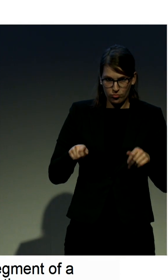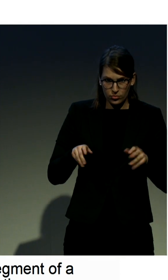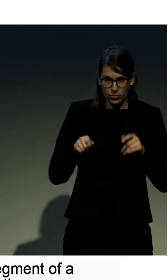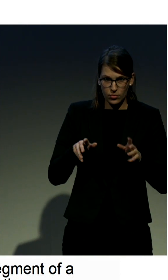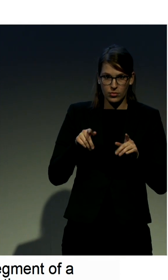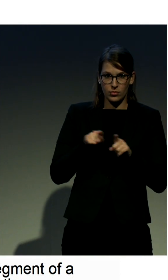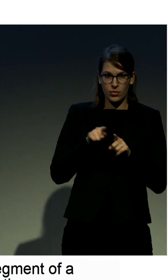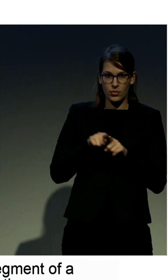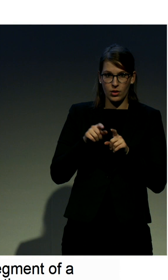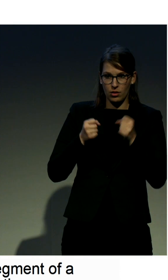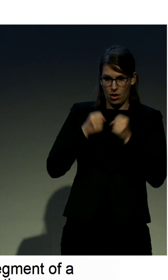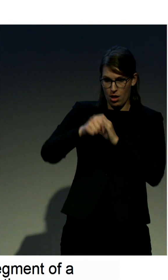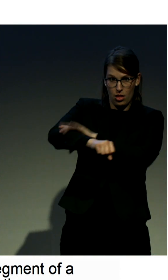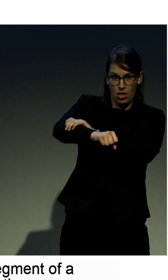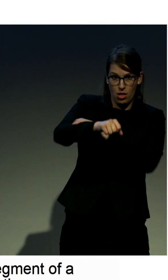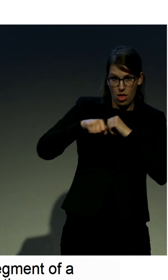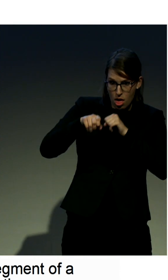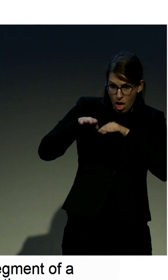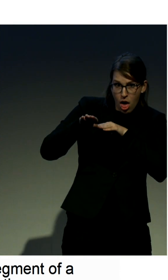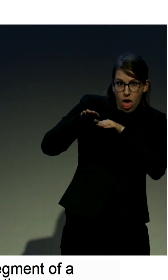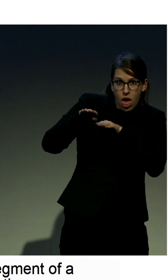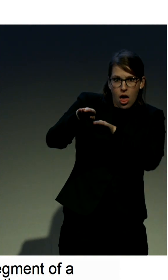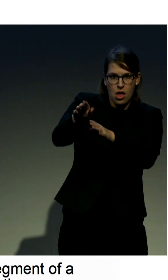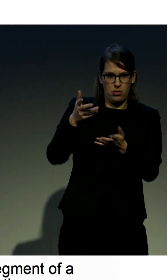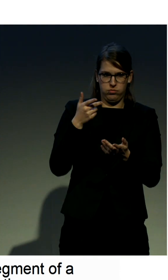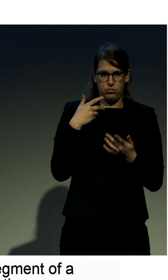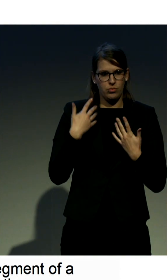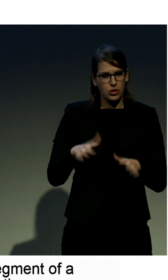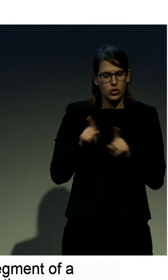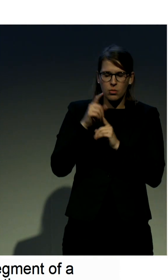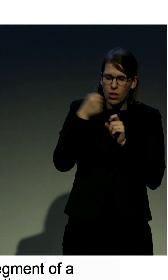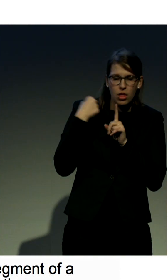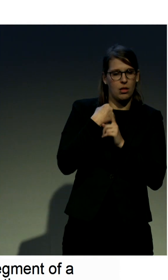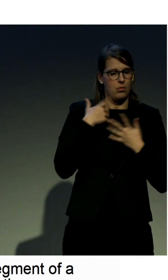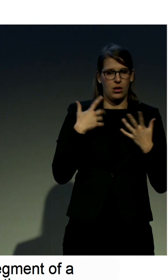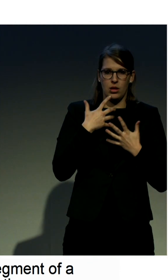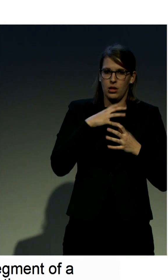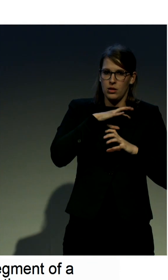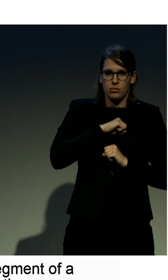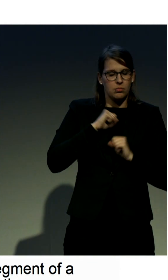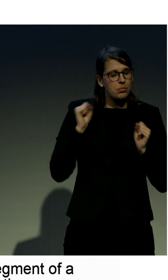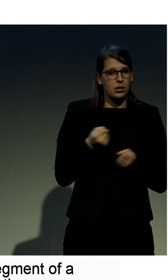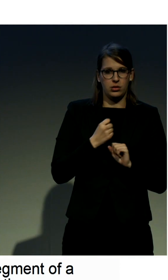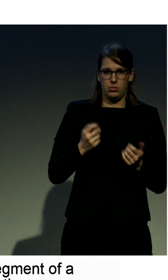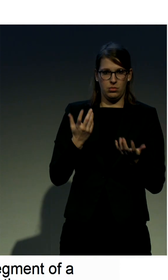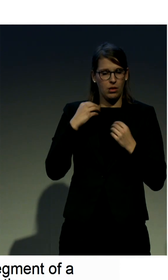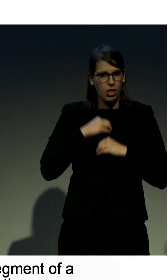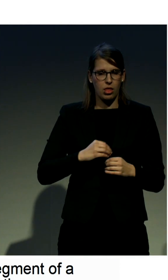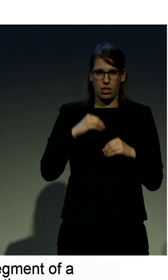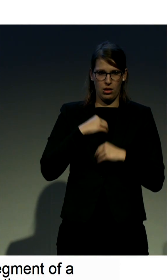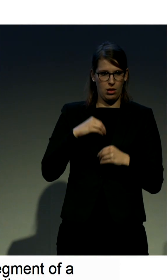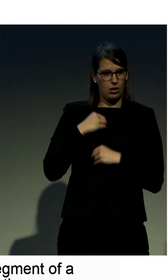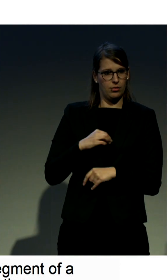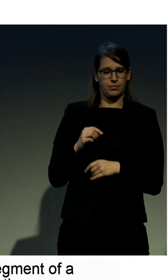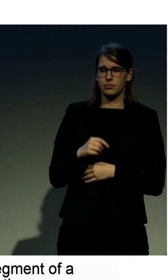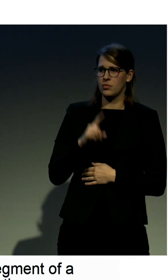It became so unbearable. I remember vividly, I received a call from,